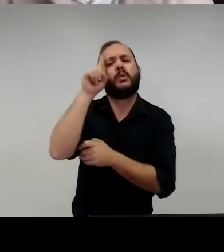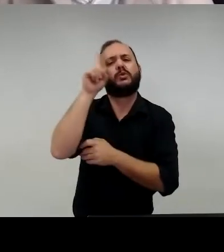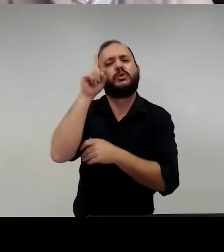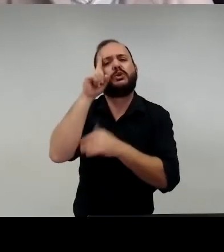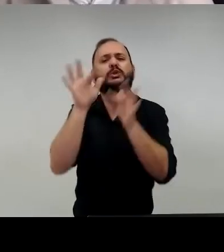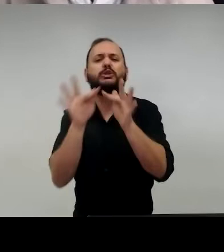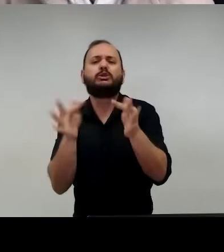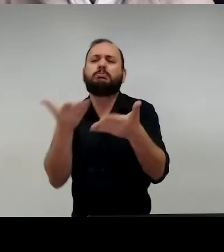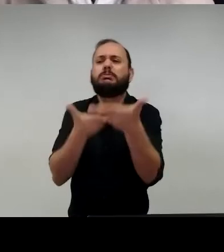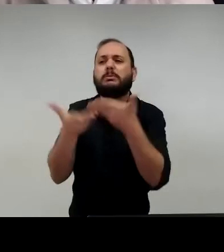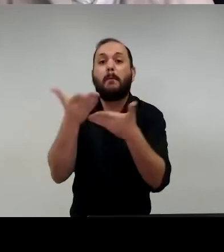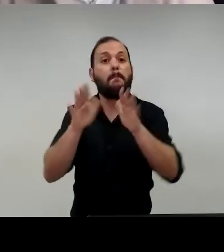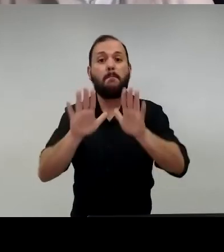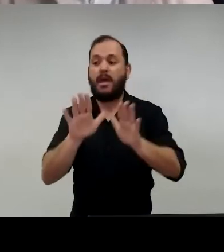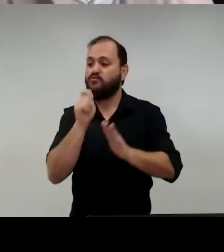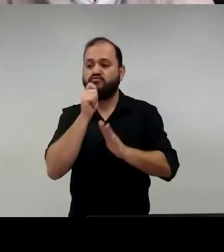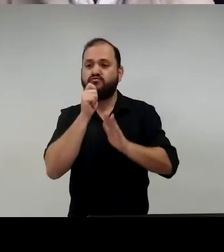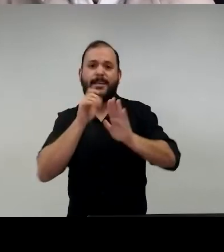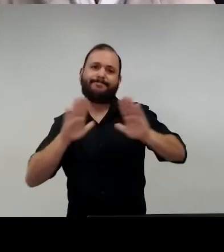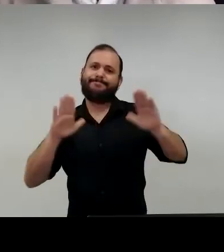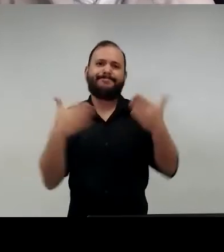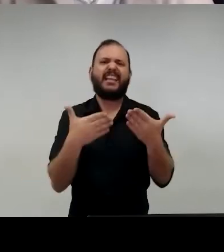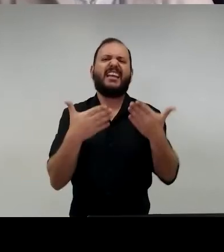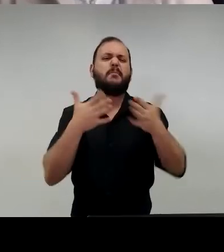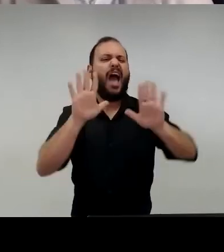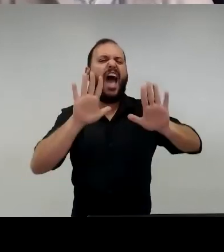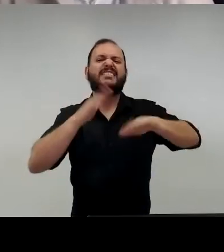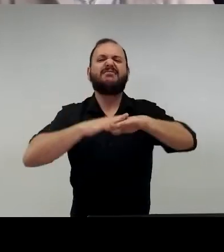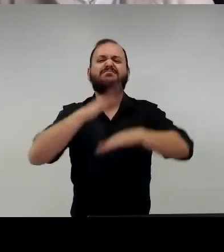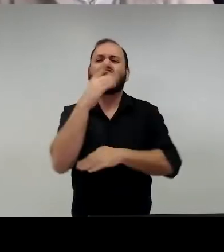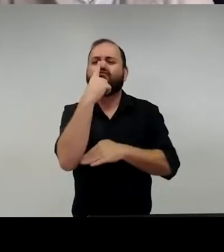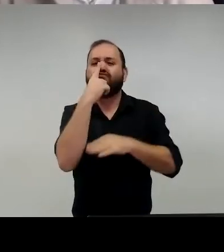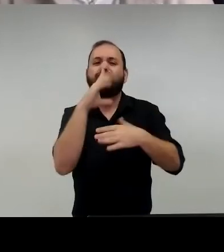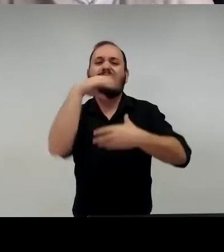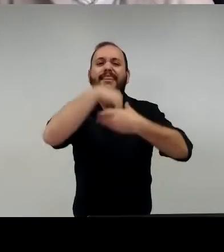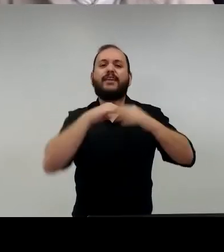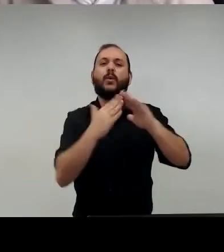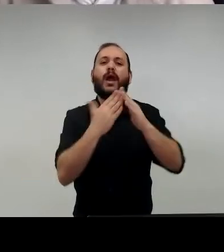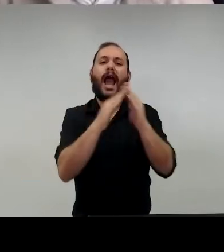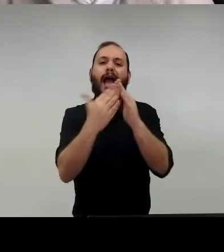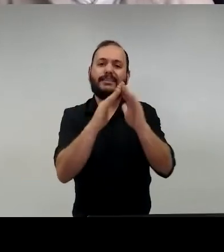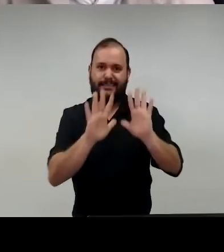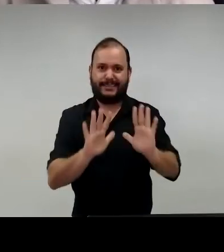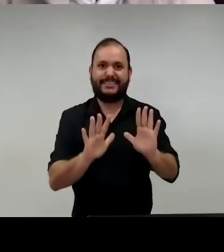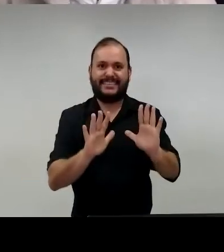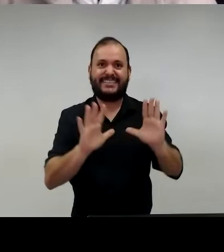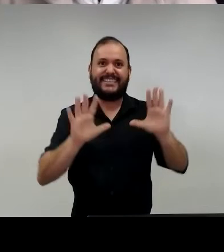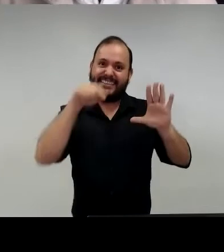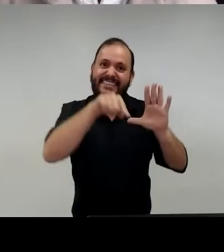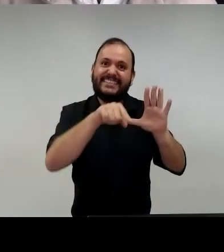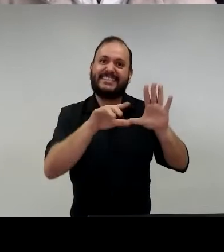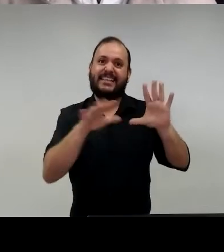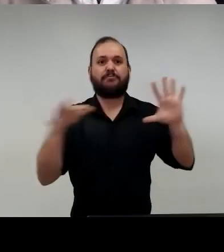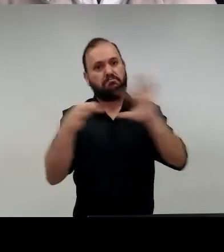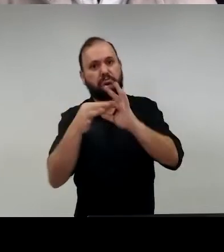then they are being trained before they master the language fully. That's